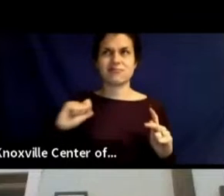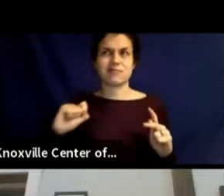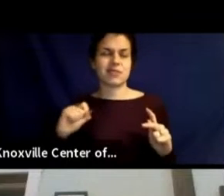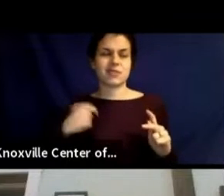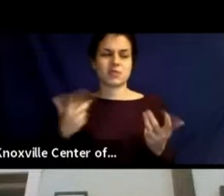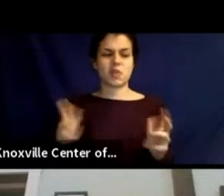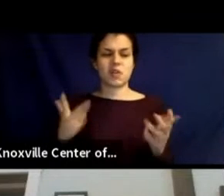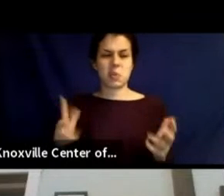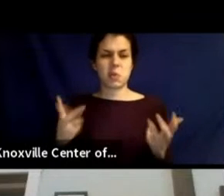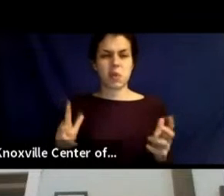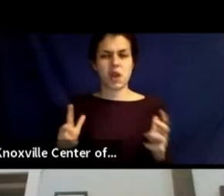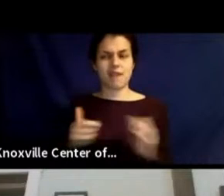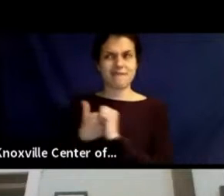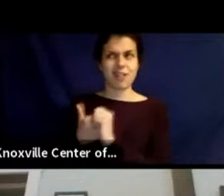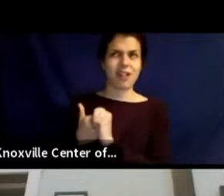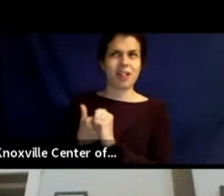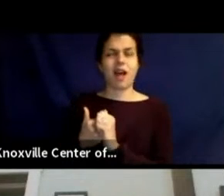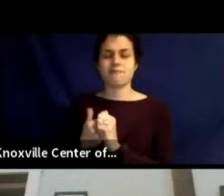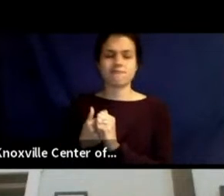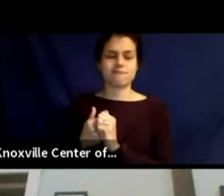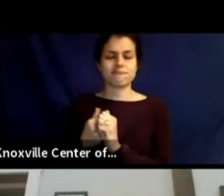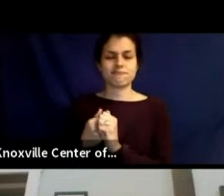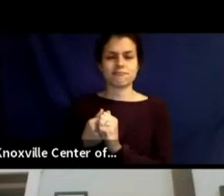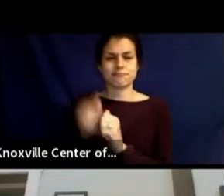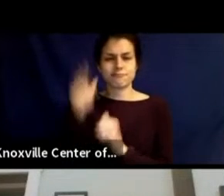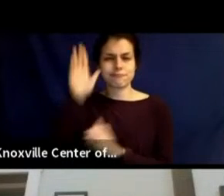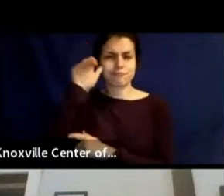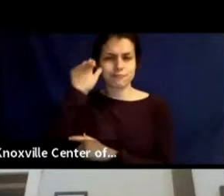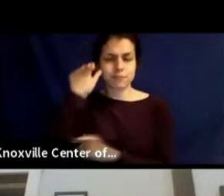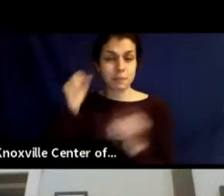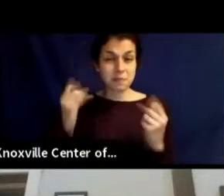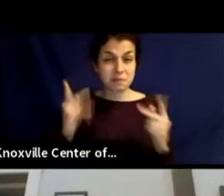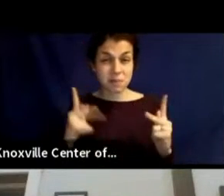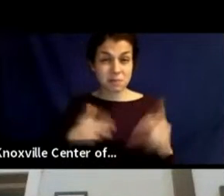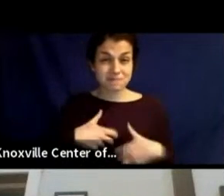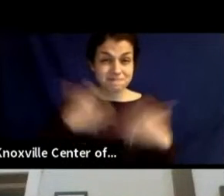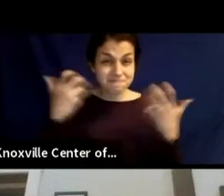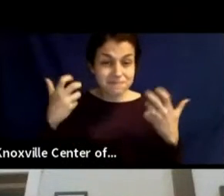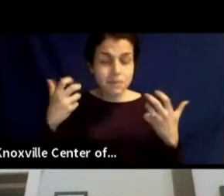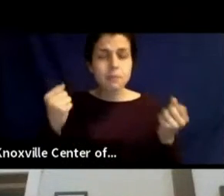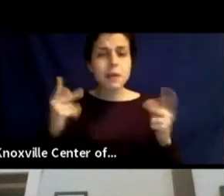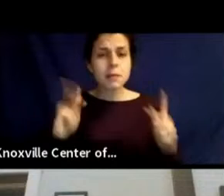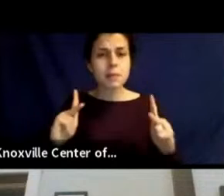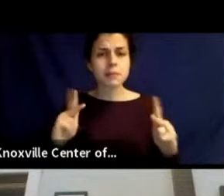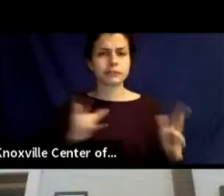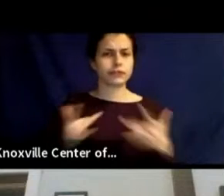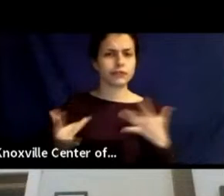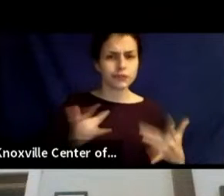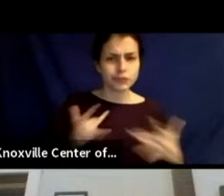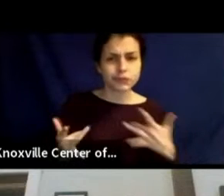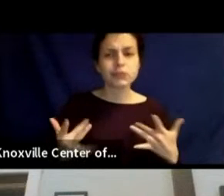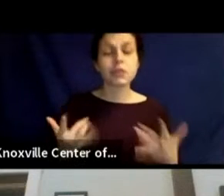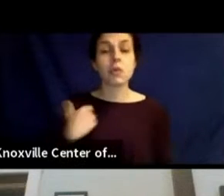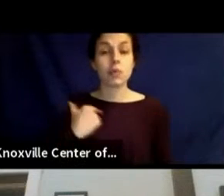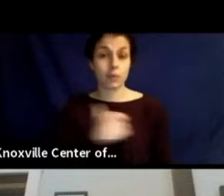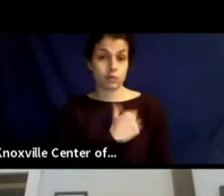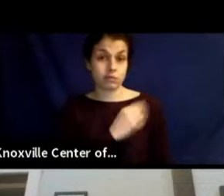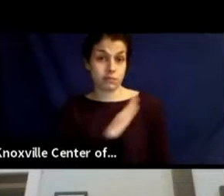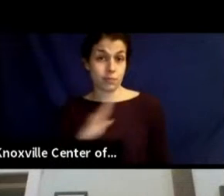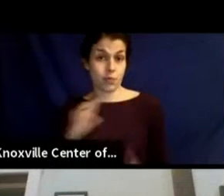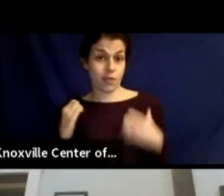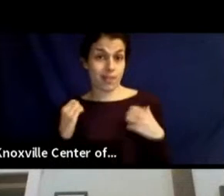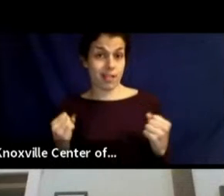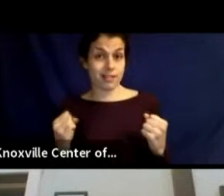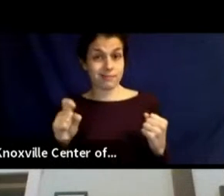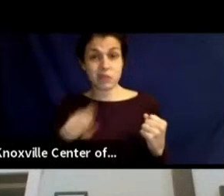I know there's a lot of anger. There's a lot of concern. And I think we as the Board of Health need to be realistic